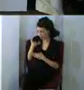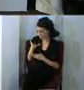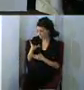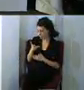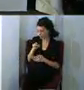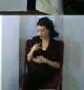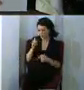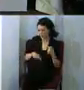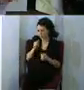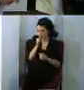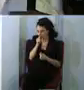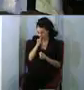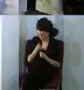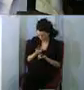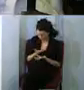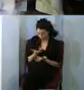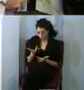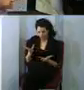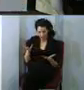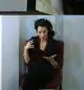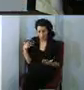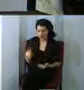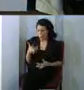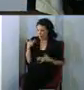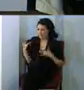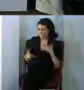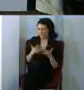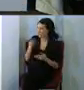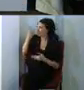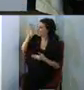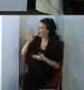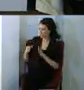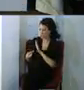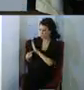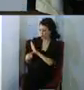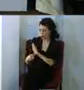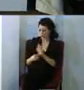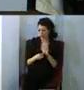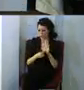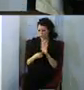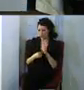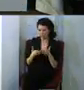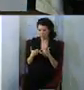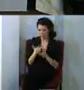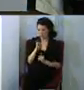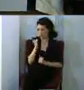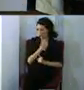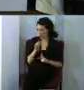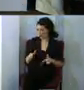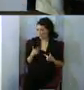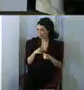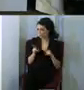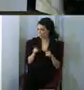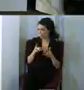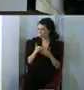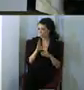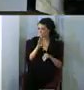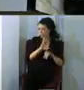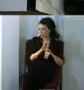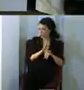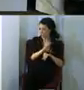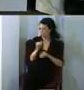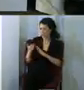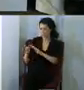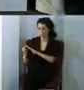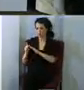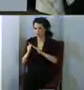keep silent about the way in which God continues to manifest God's self, not only through our lives, but through our church and through our community